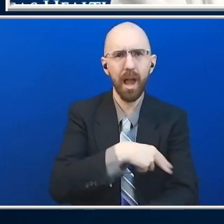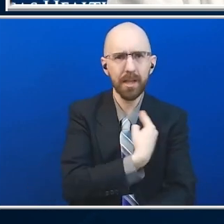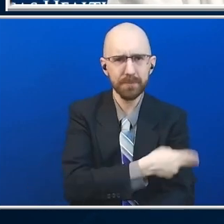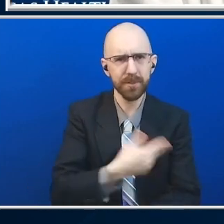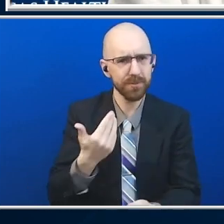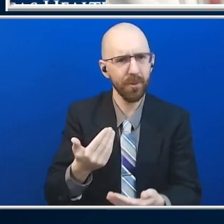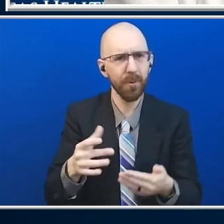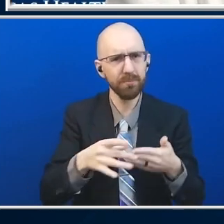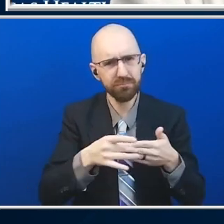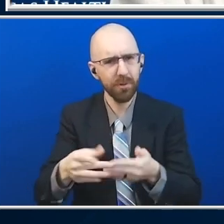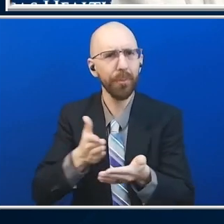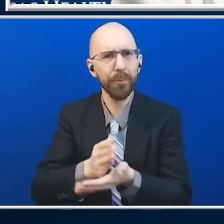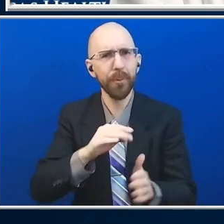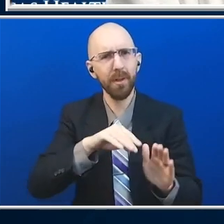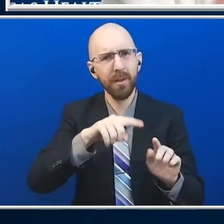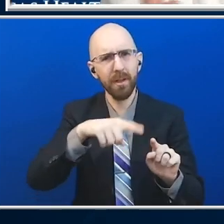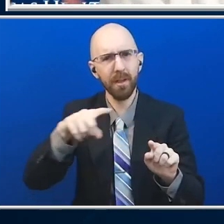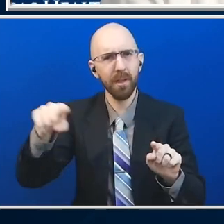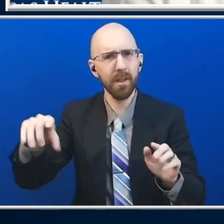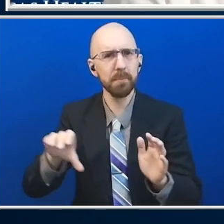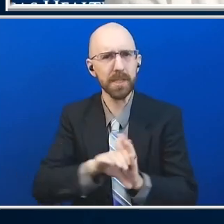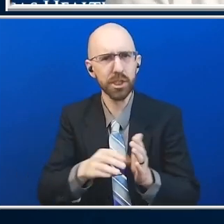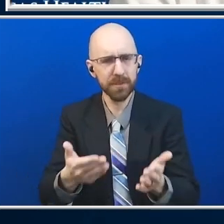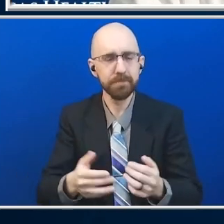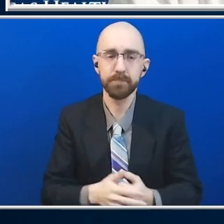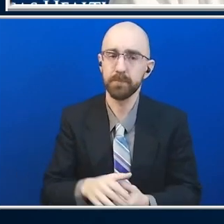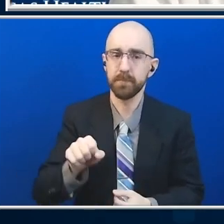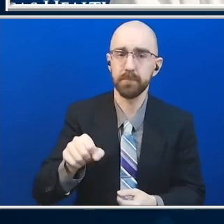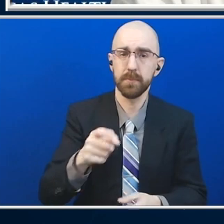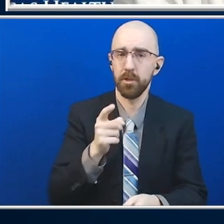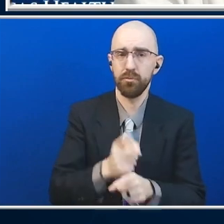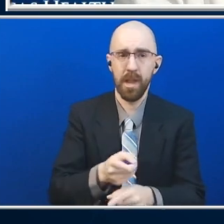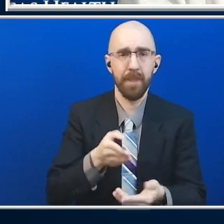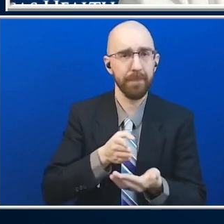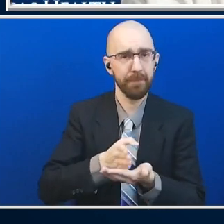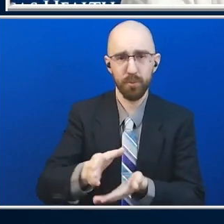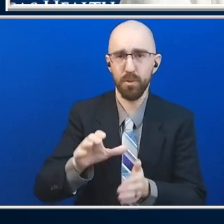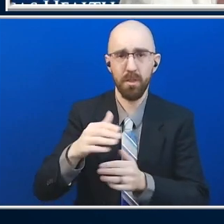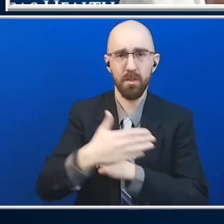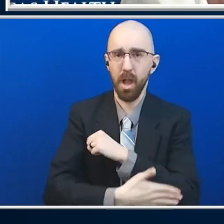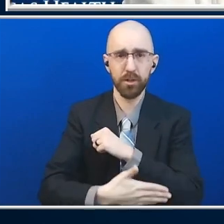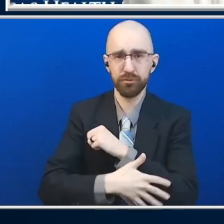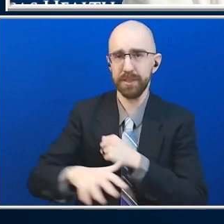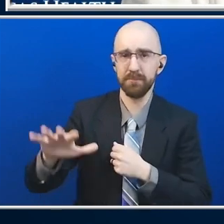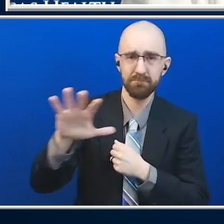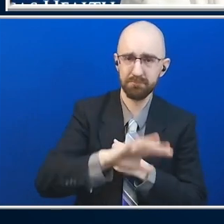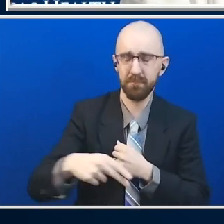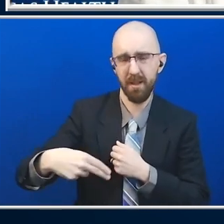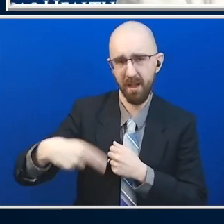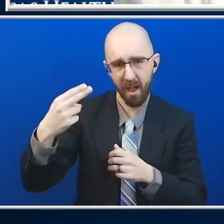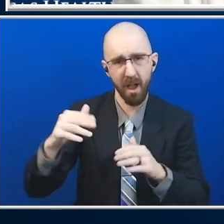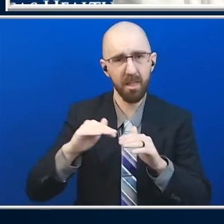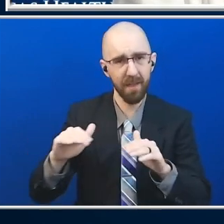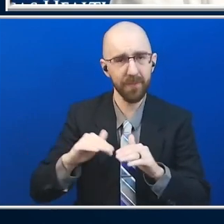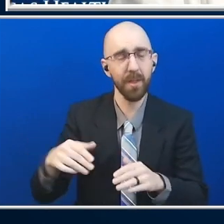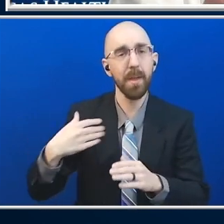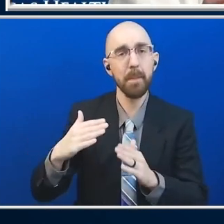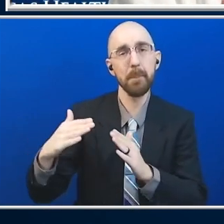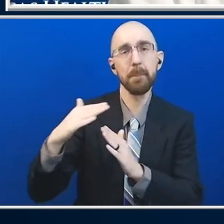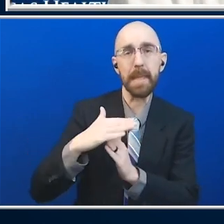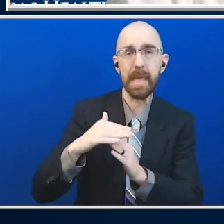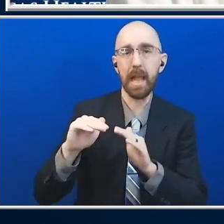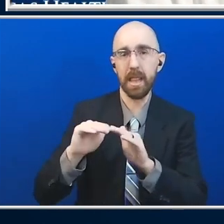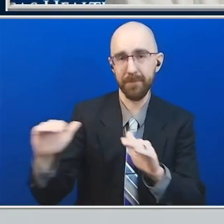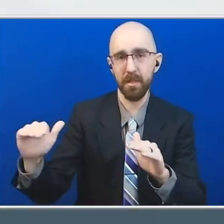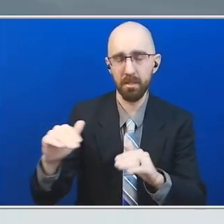Yeah. So you're exactly right. I mean, I think throughout our country there has been high levels. There was a peak level, and